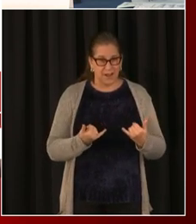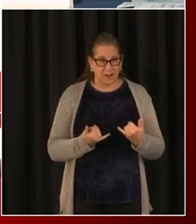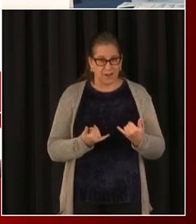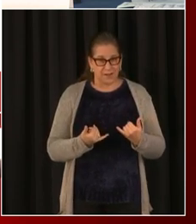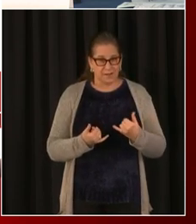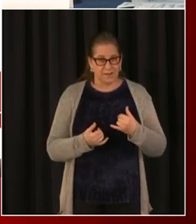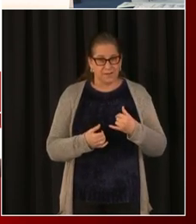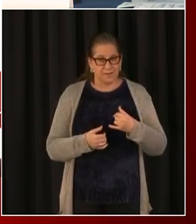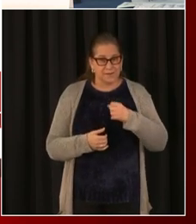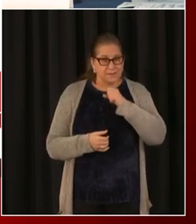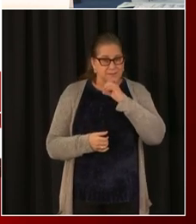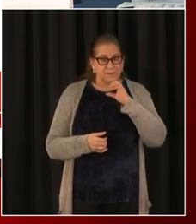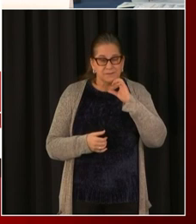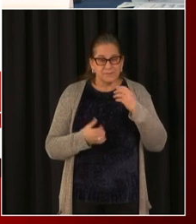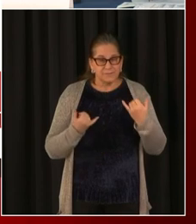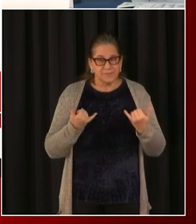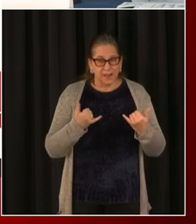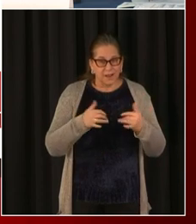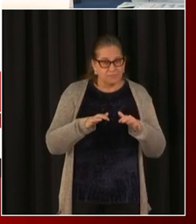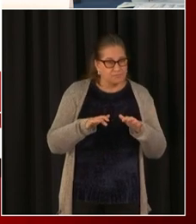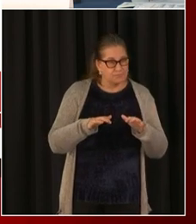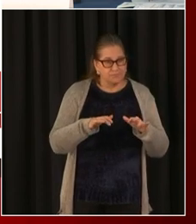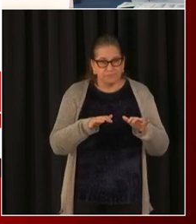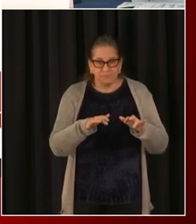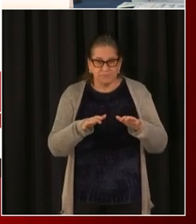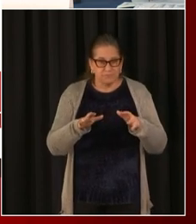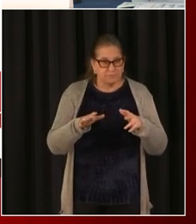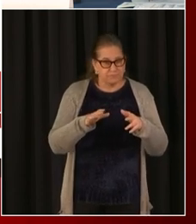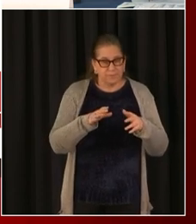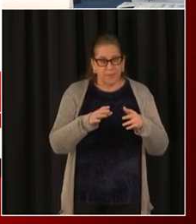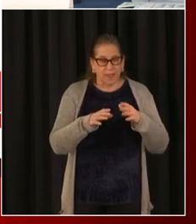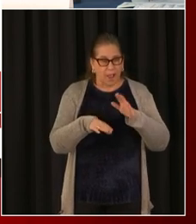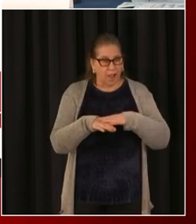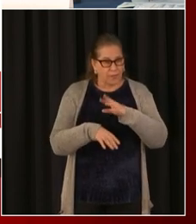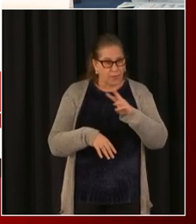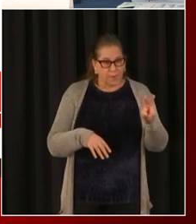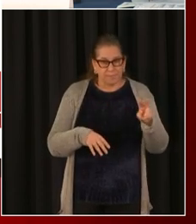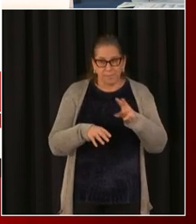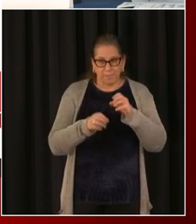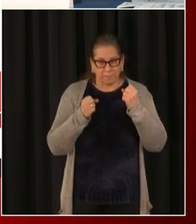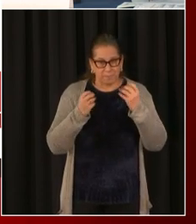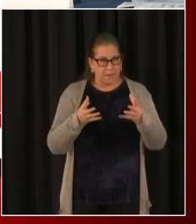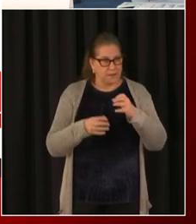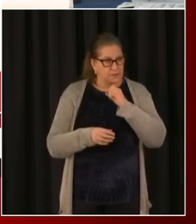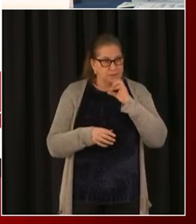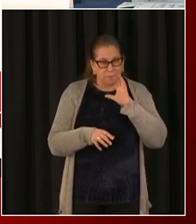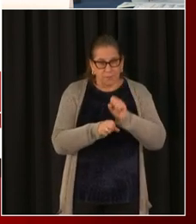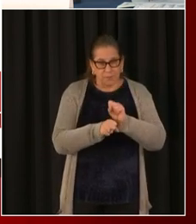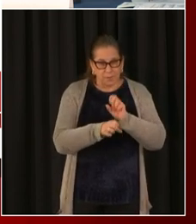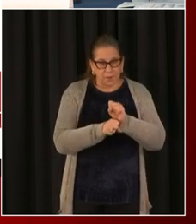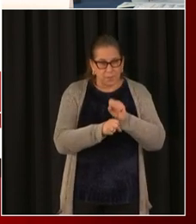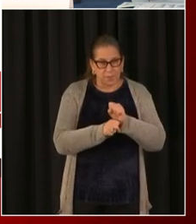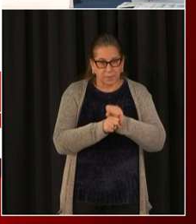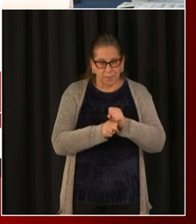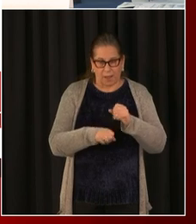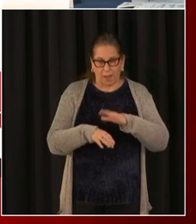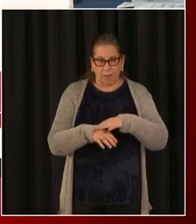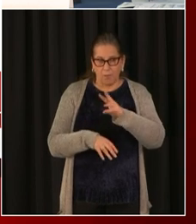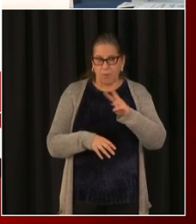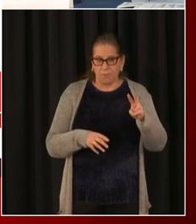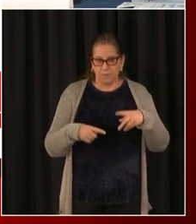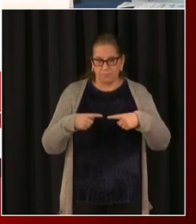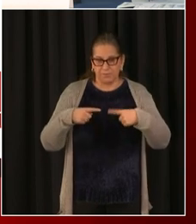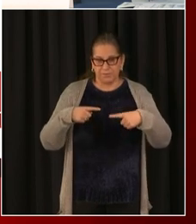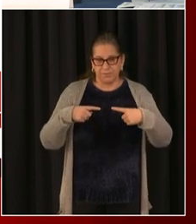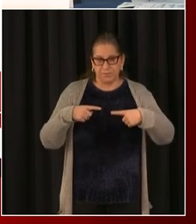the web this morning before 8 a.m. Scheduling appointments. And so we believe